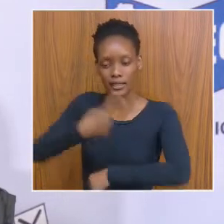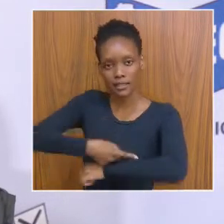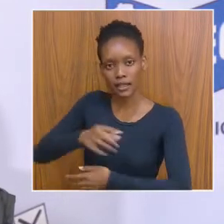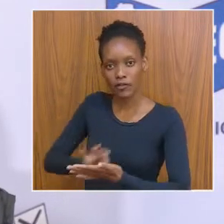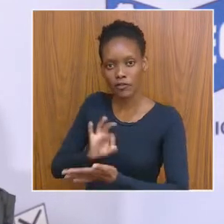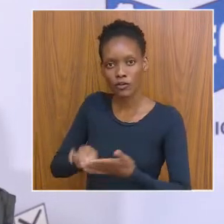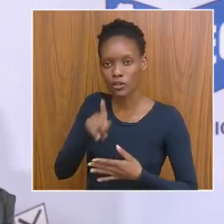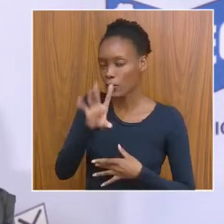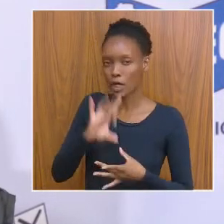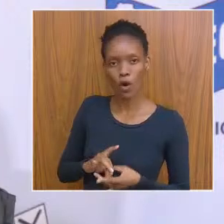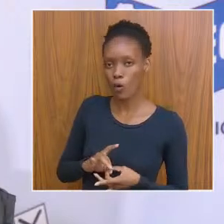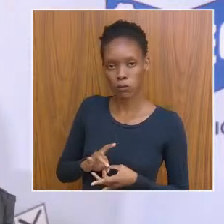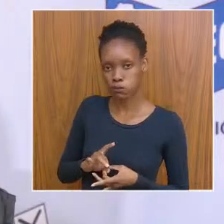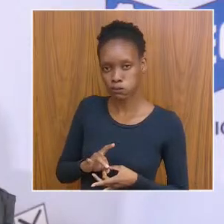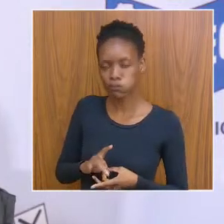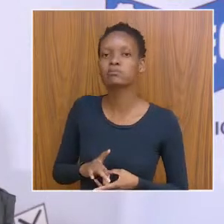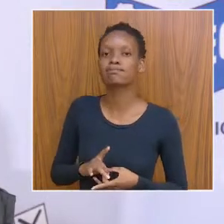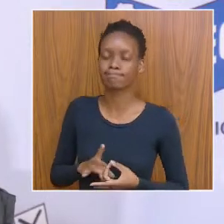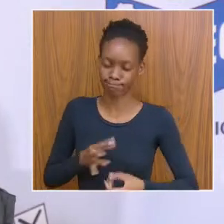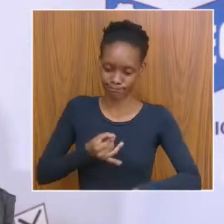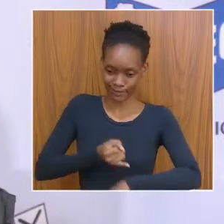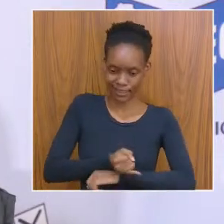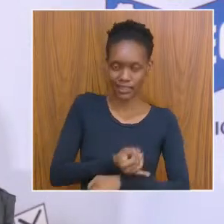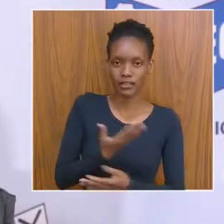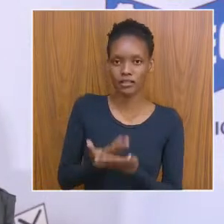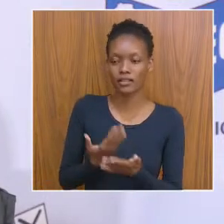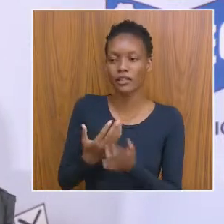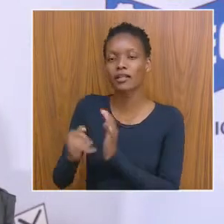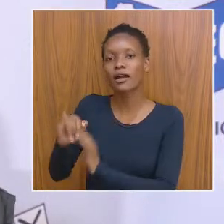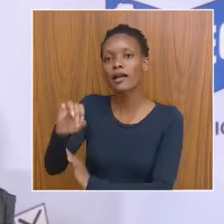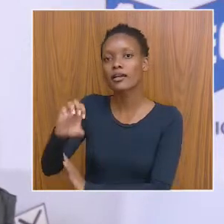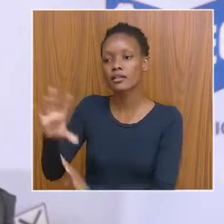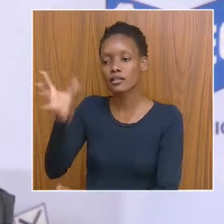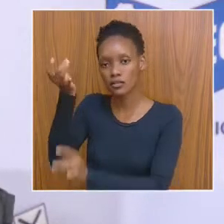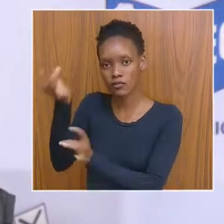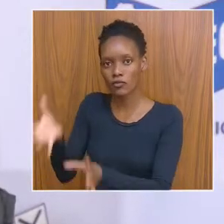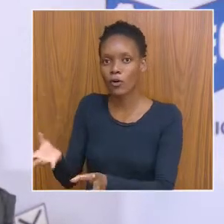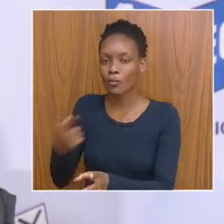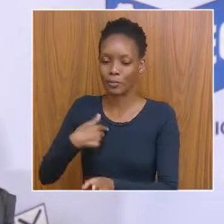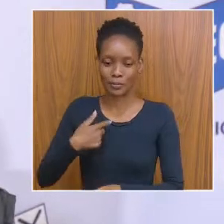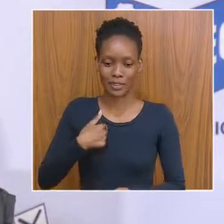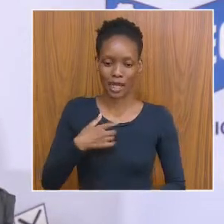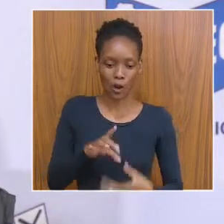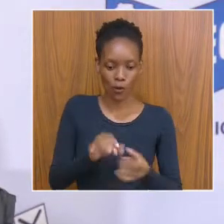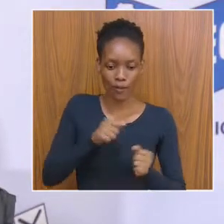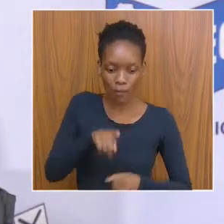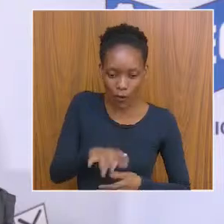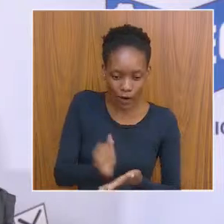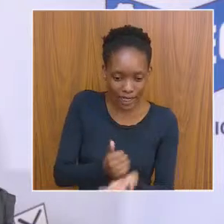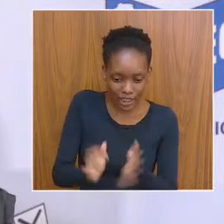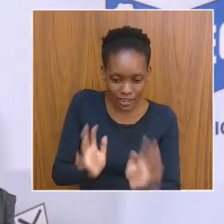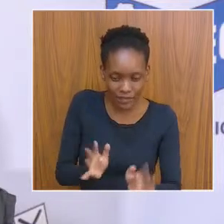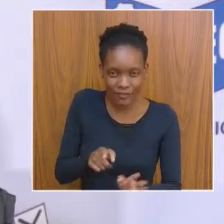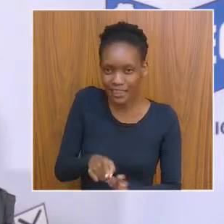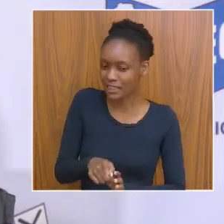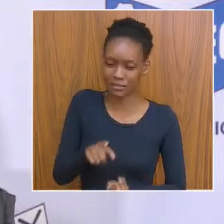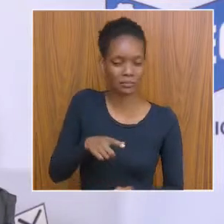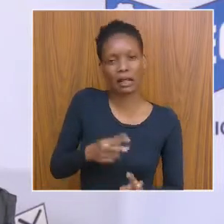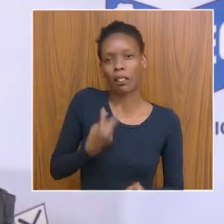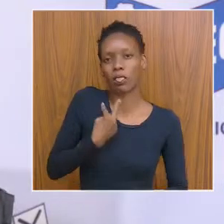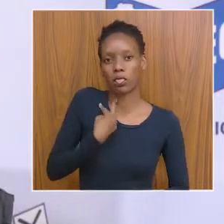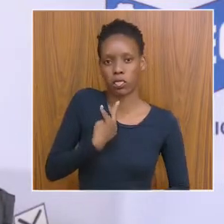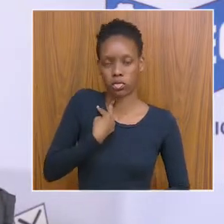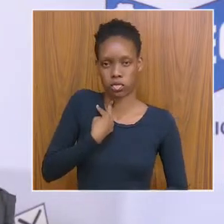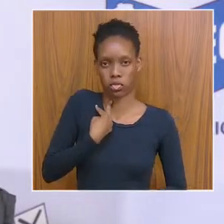day may give notice of their intention to vote at another identified voting district